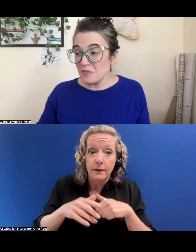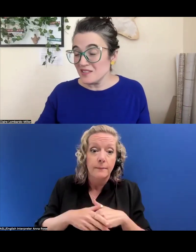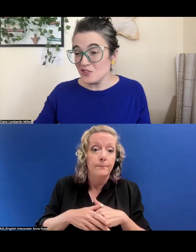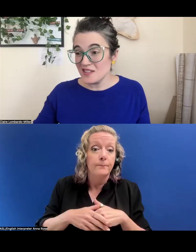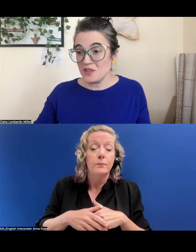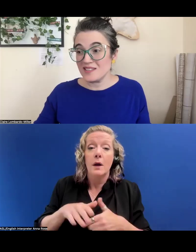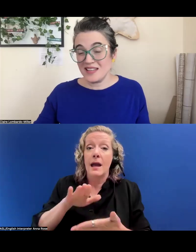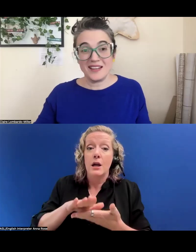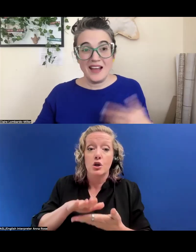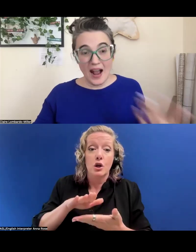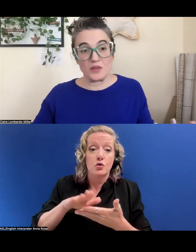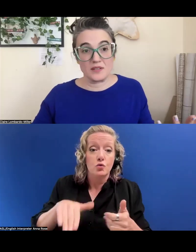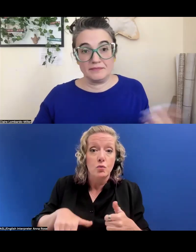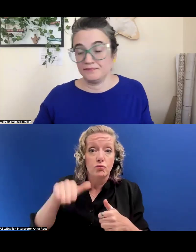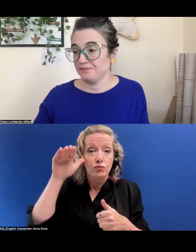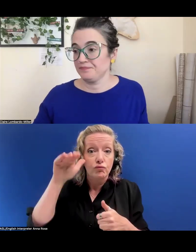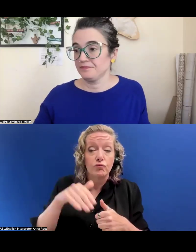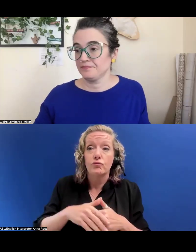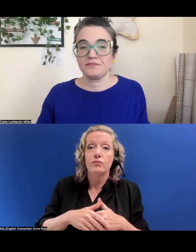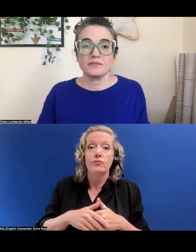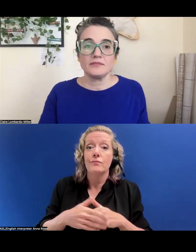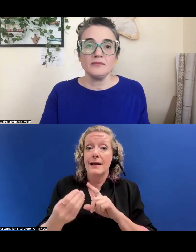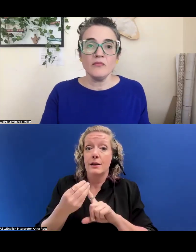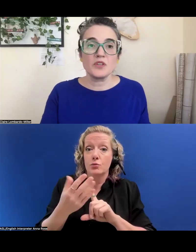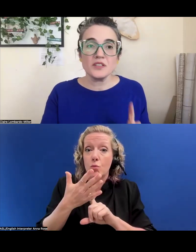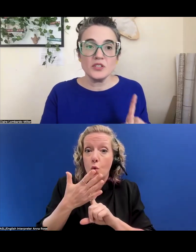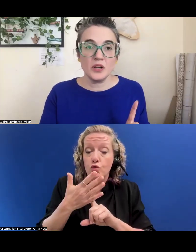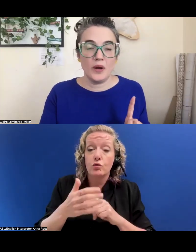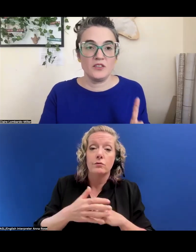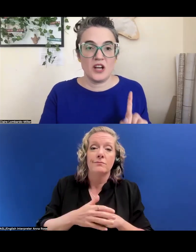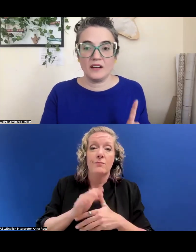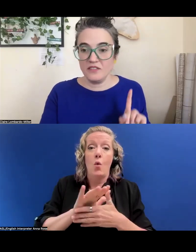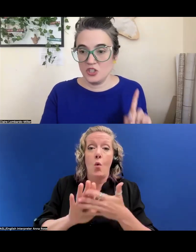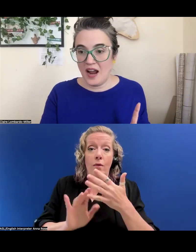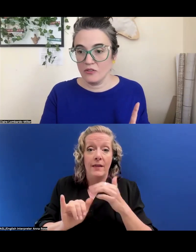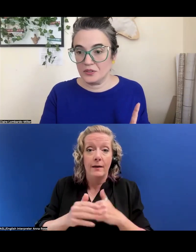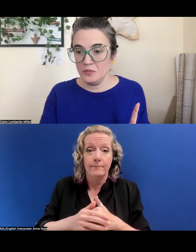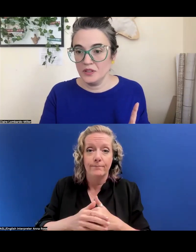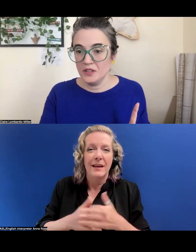to, and the messages that we seek out. I'm just going to do a quick check of the